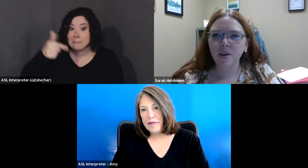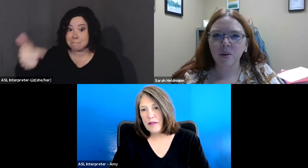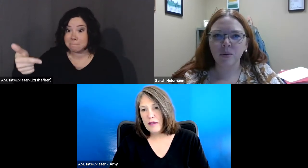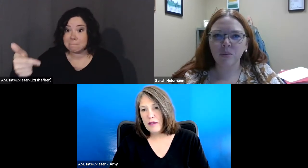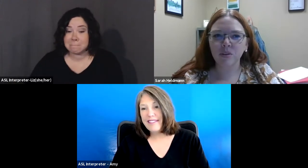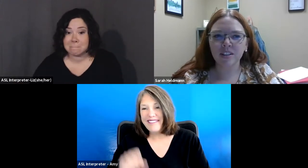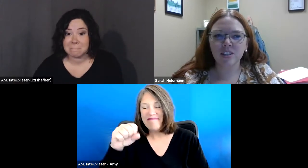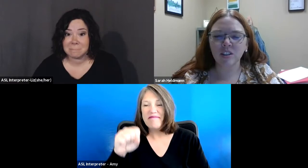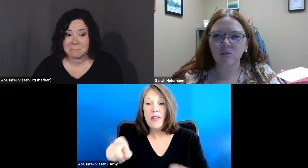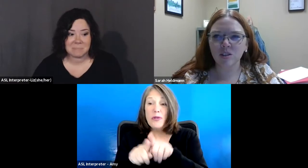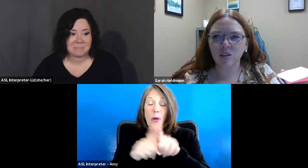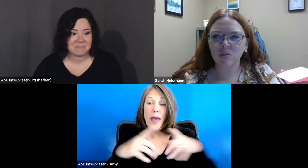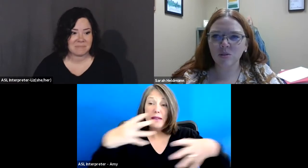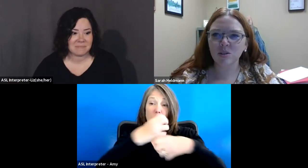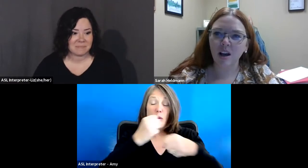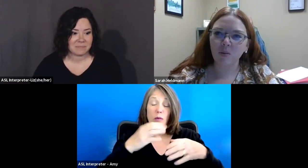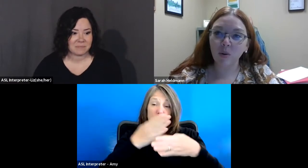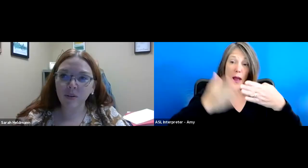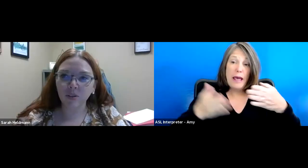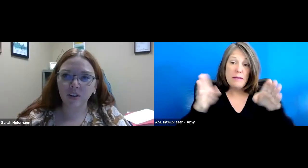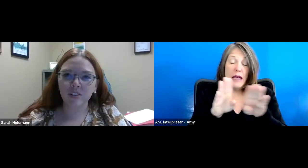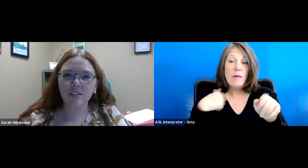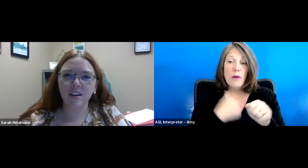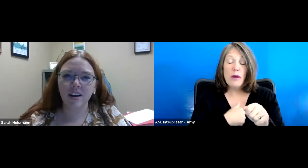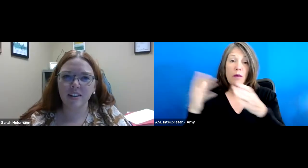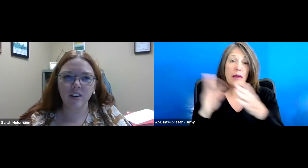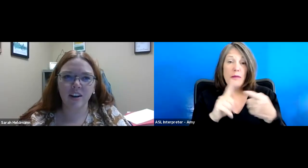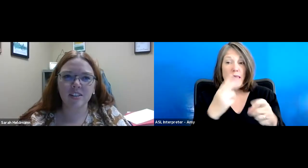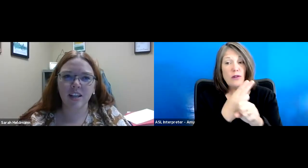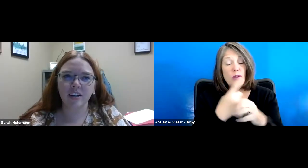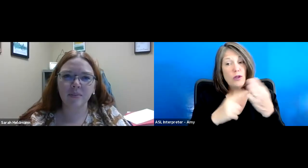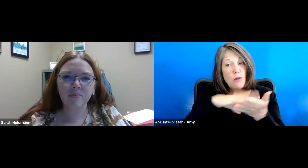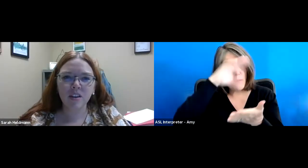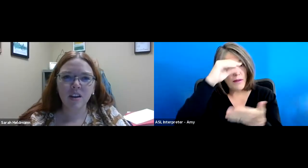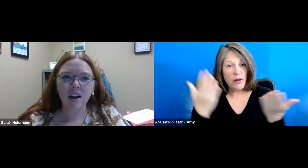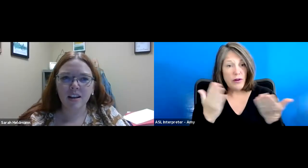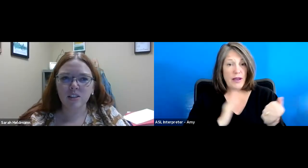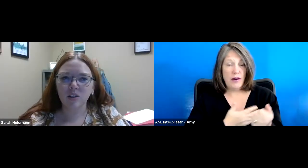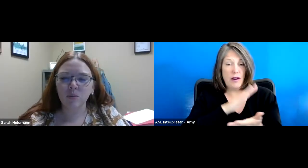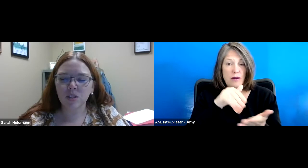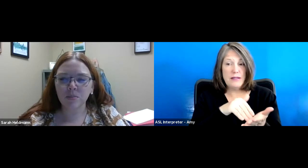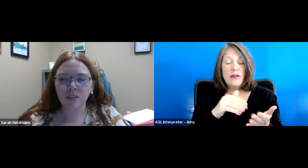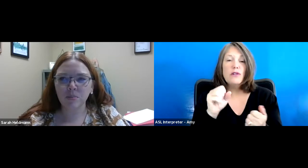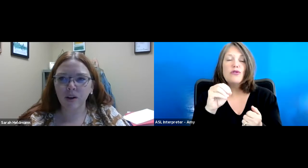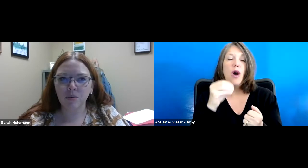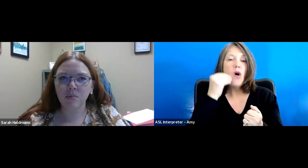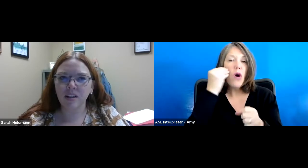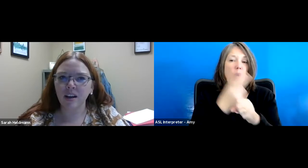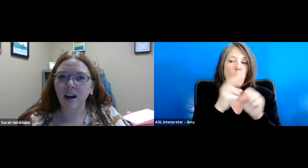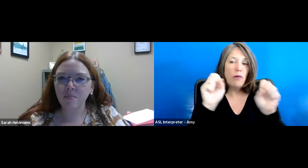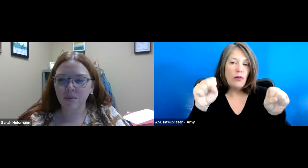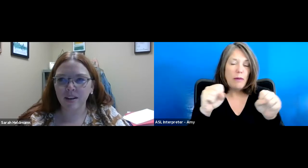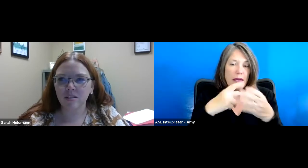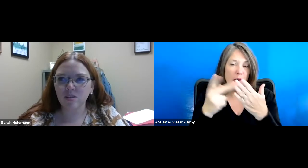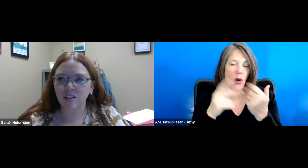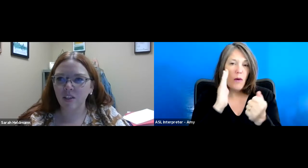up, we will continue to use what we've learned here at our center. So the home usability program will be